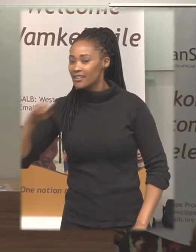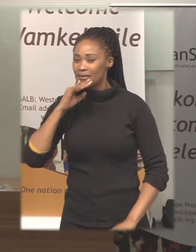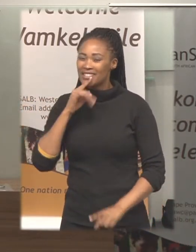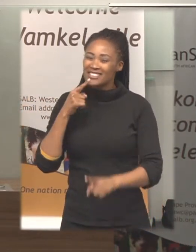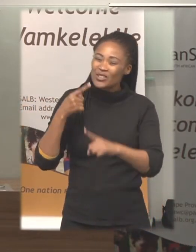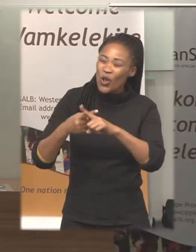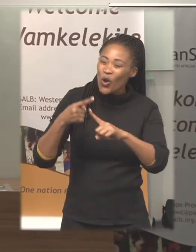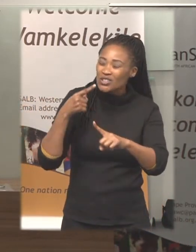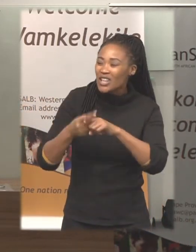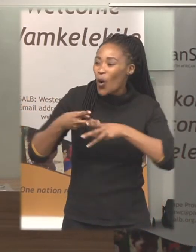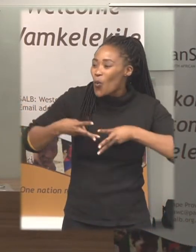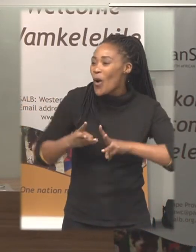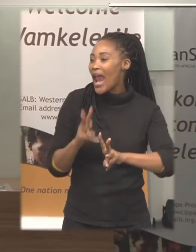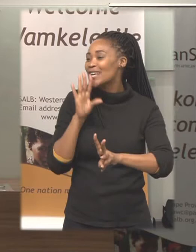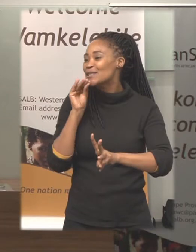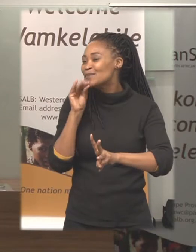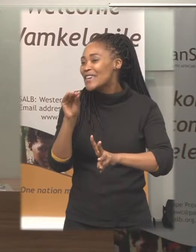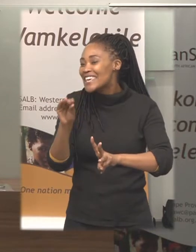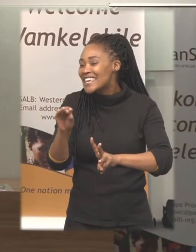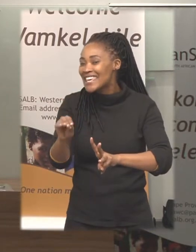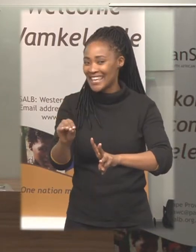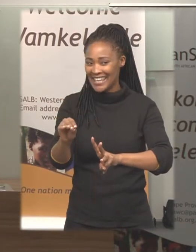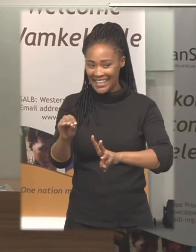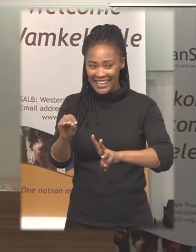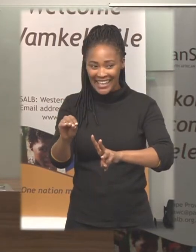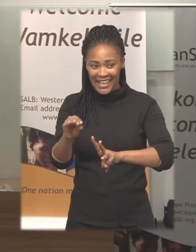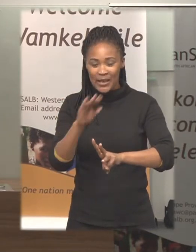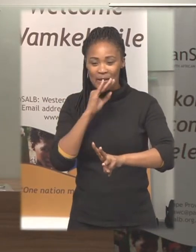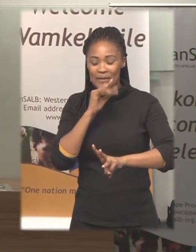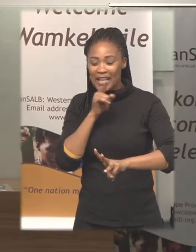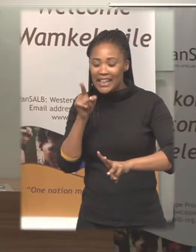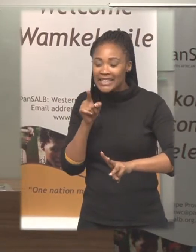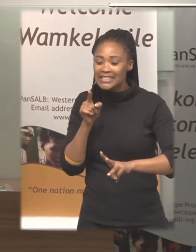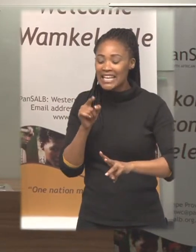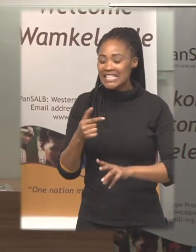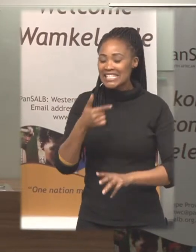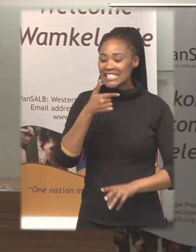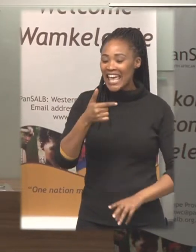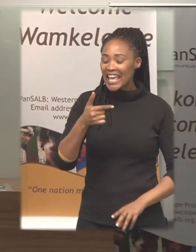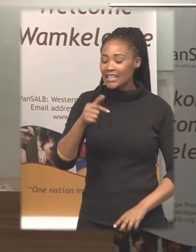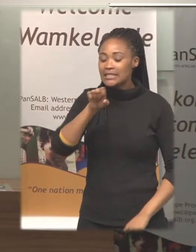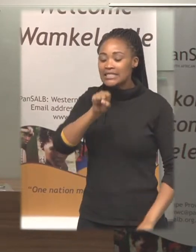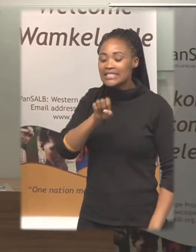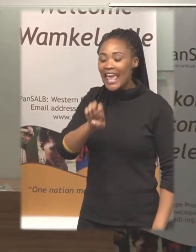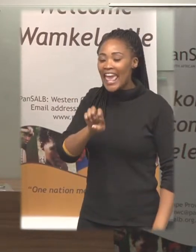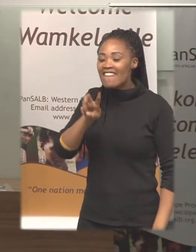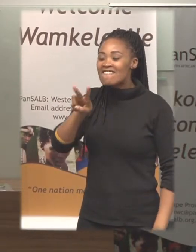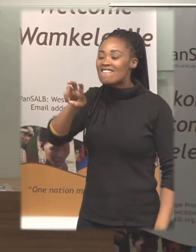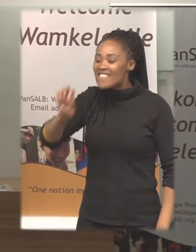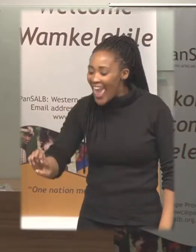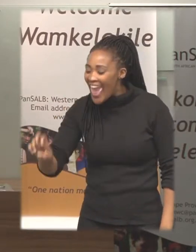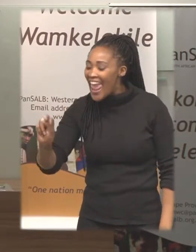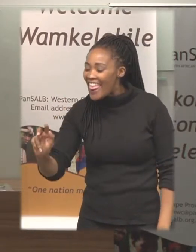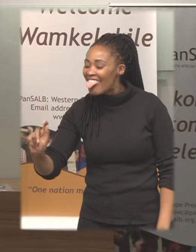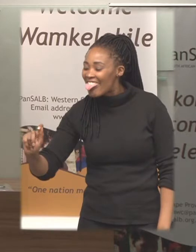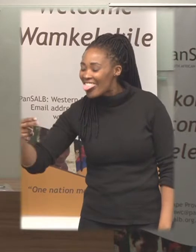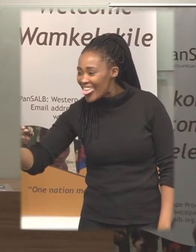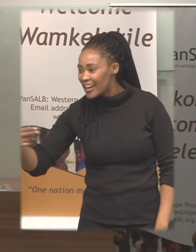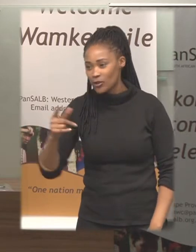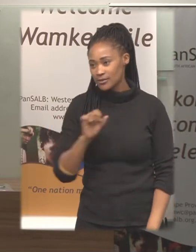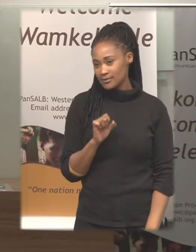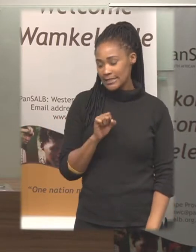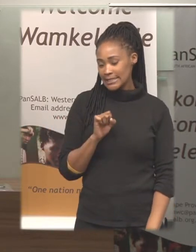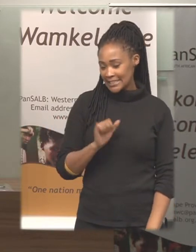home language, and also the prosody. He's putting the emphasis on the second part in 7th rather than 7th. But